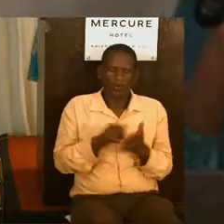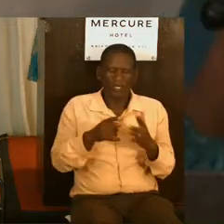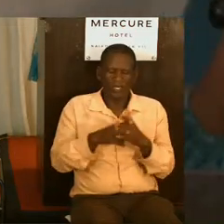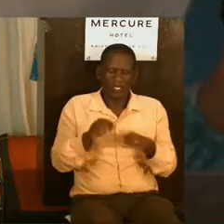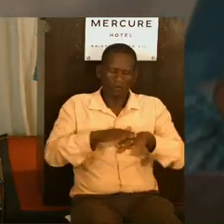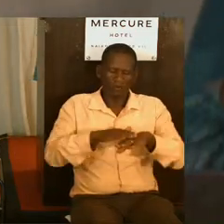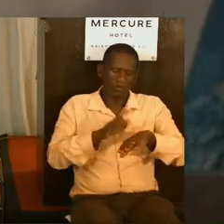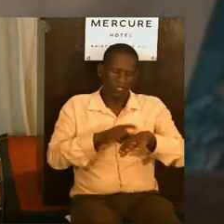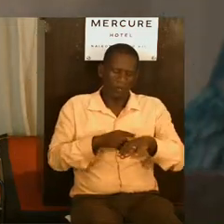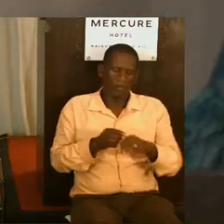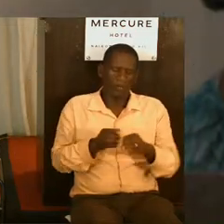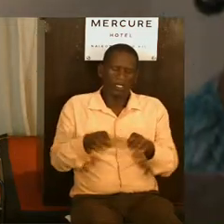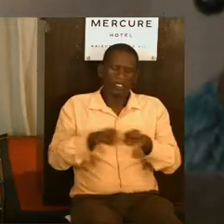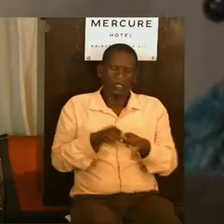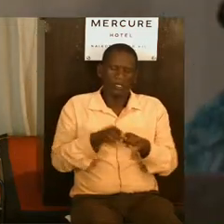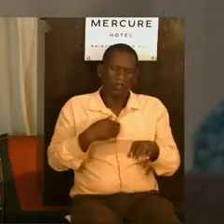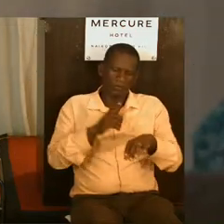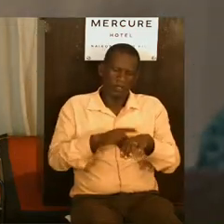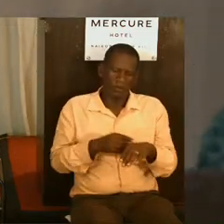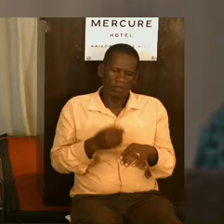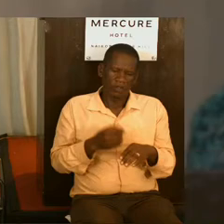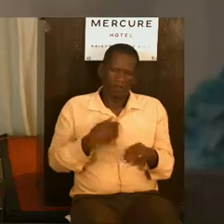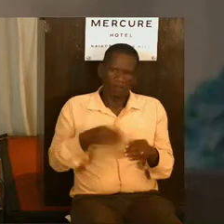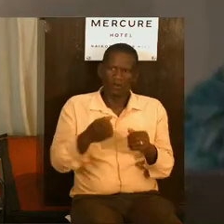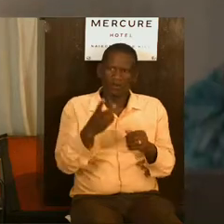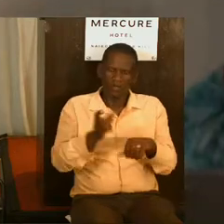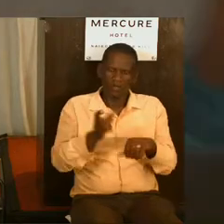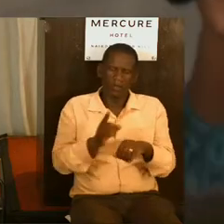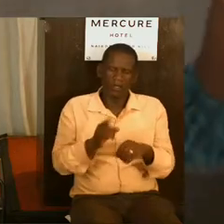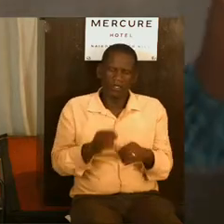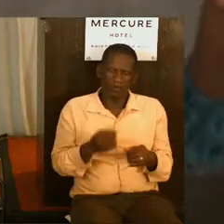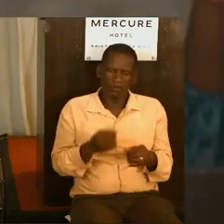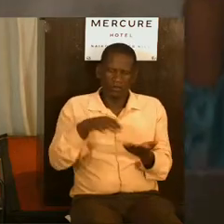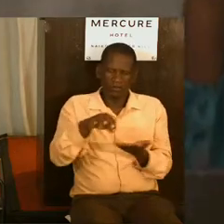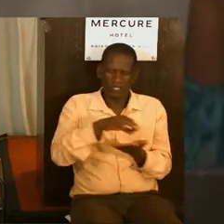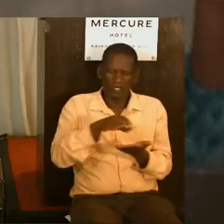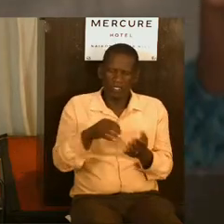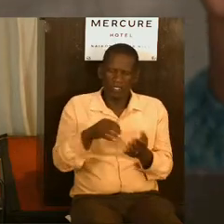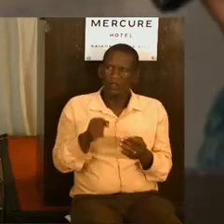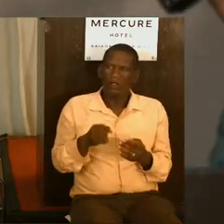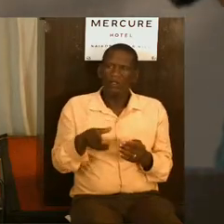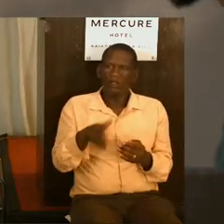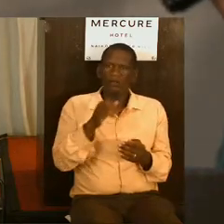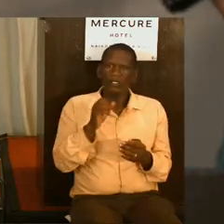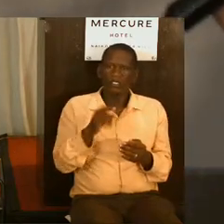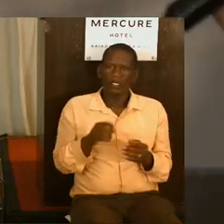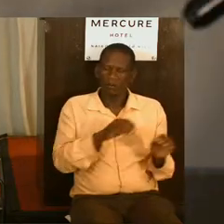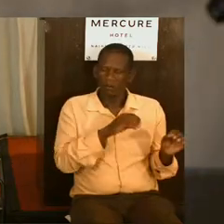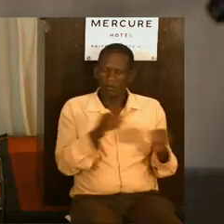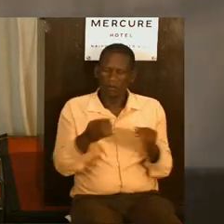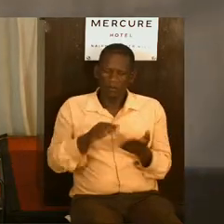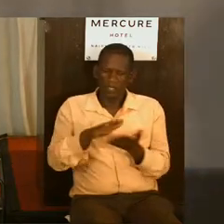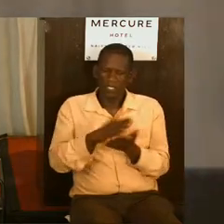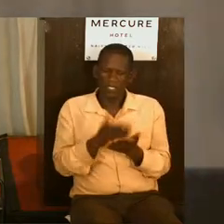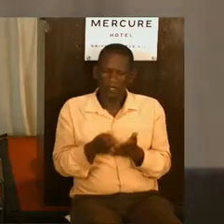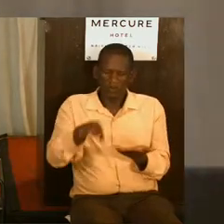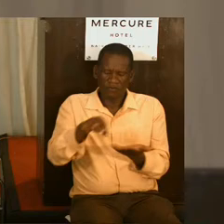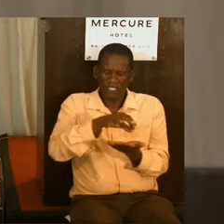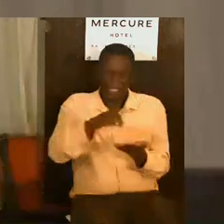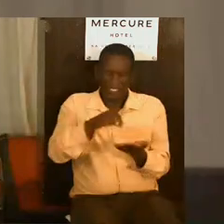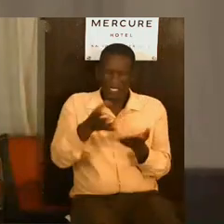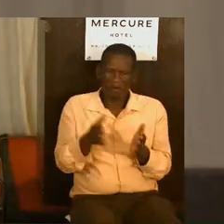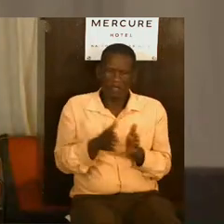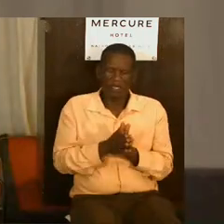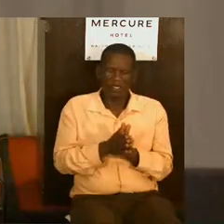we start on time we still have time we have about 20 minutes to have tea so we are going into the session of tea break